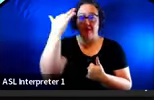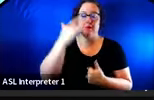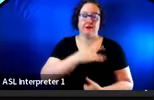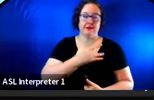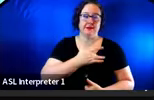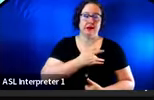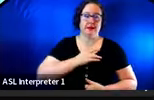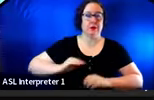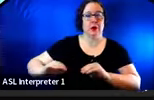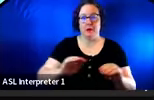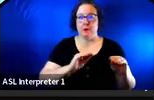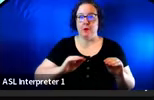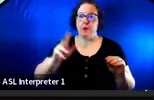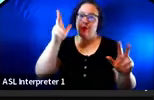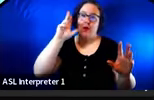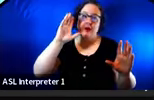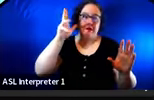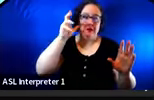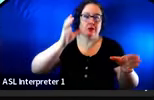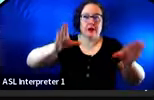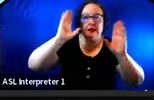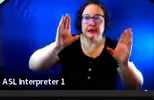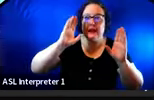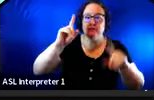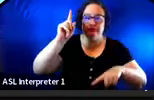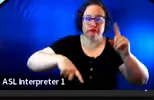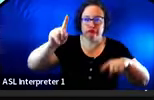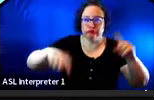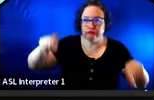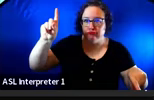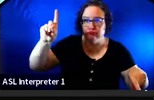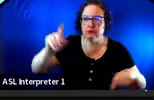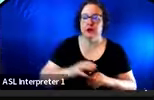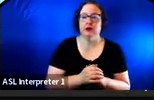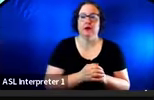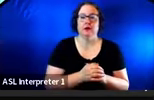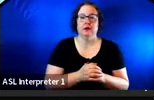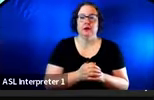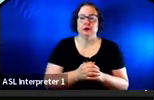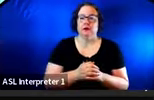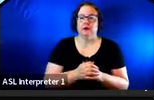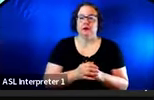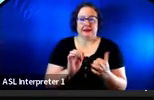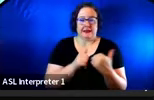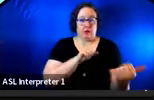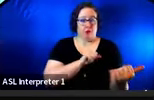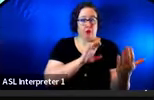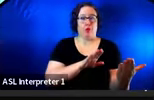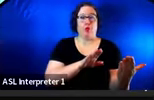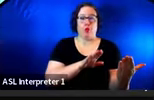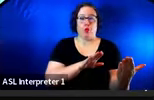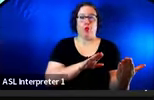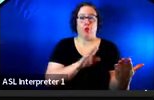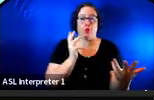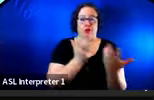motor, hearing, attention, all different sorts of things. And so that's how we approach